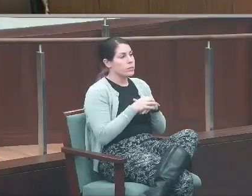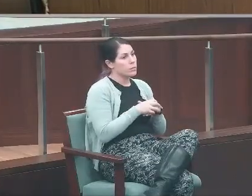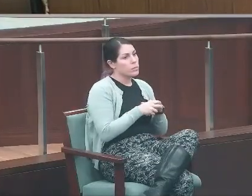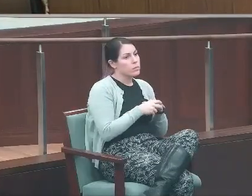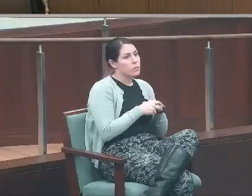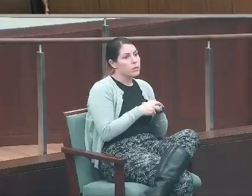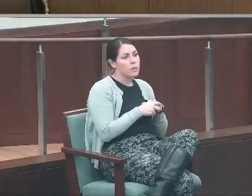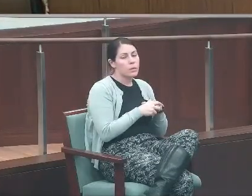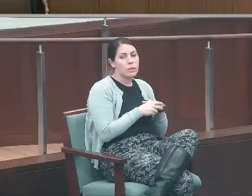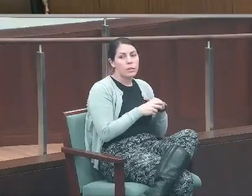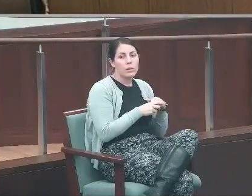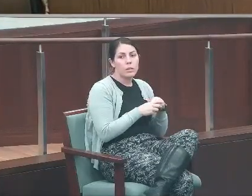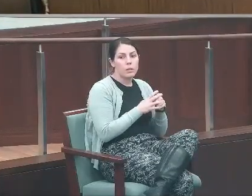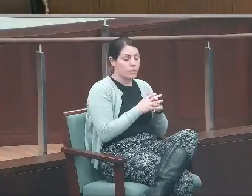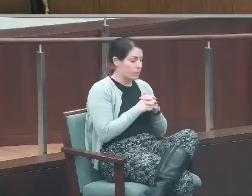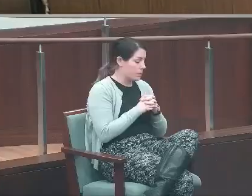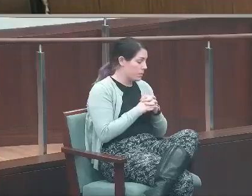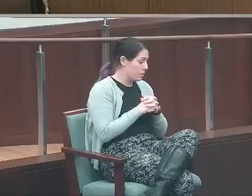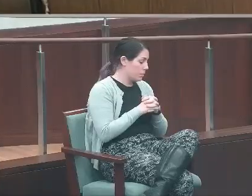in the vest.